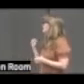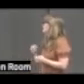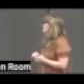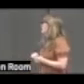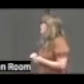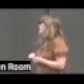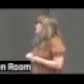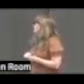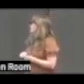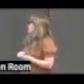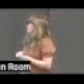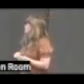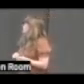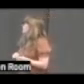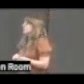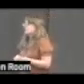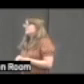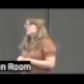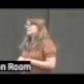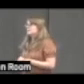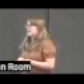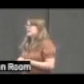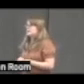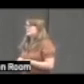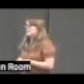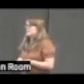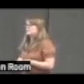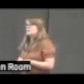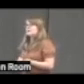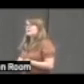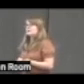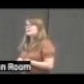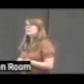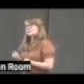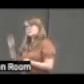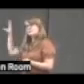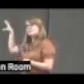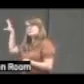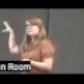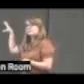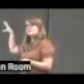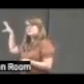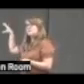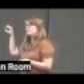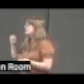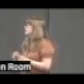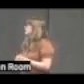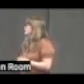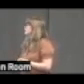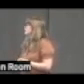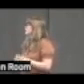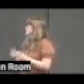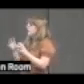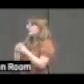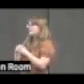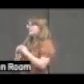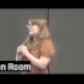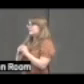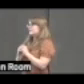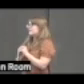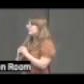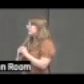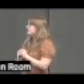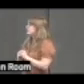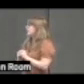population. It went extinct in the wild, and it's in Washington, eastern Washington sort of base. It's this